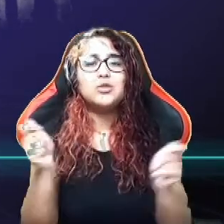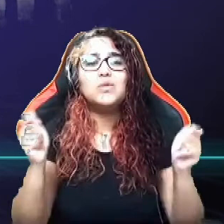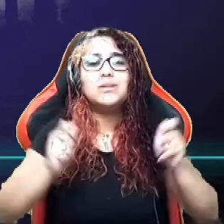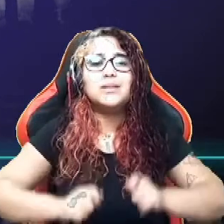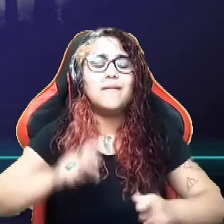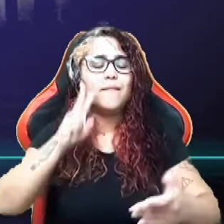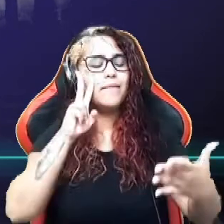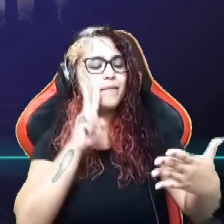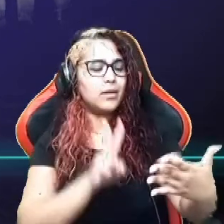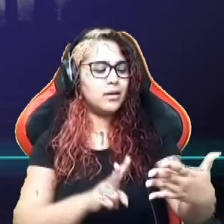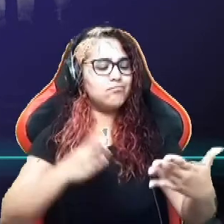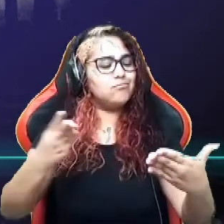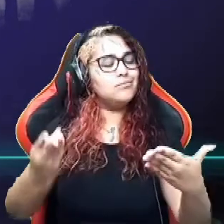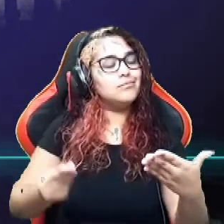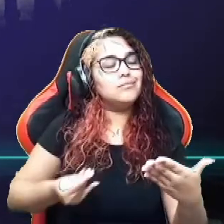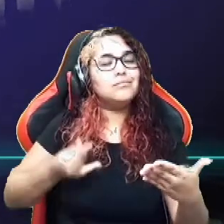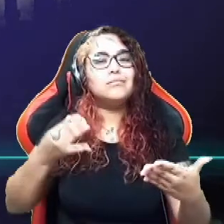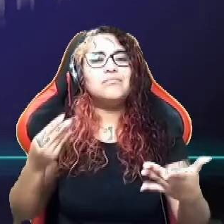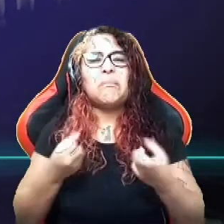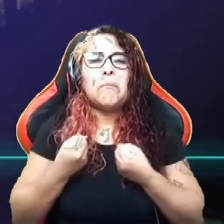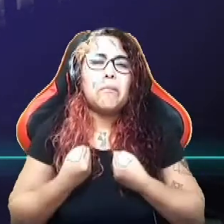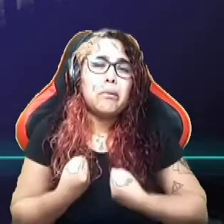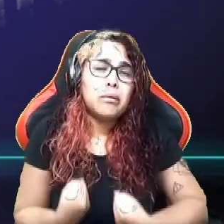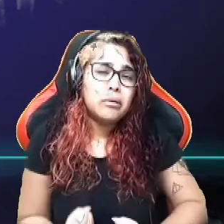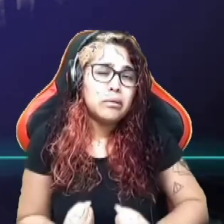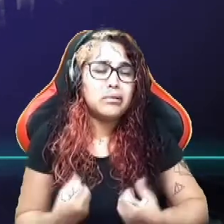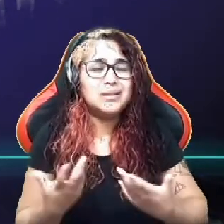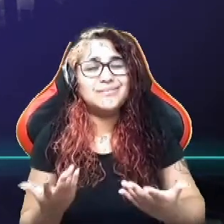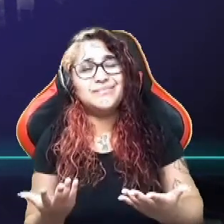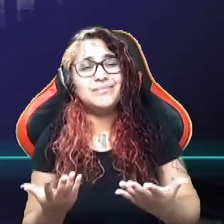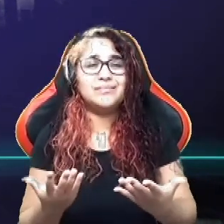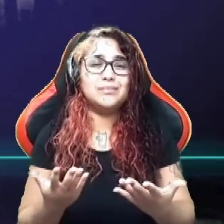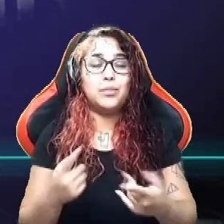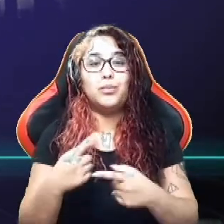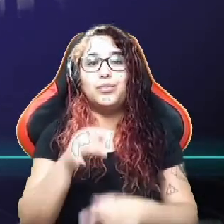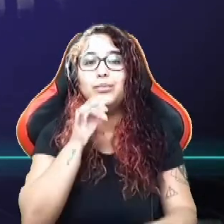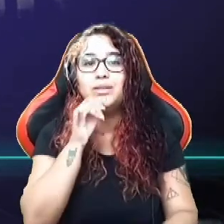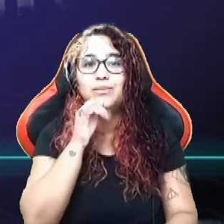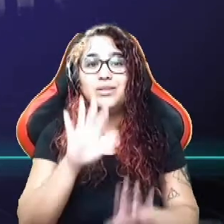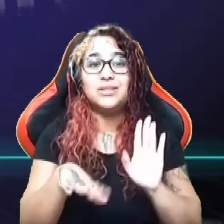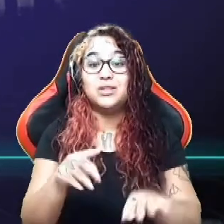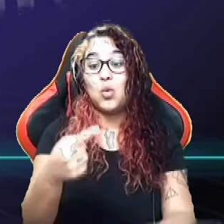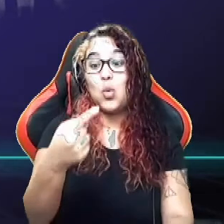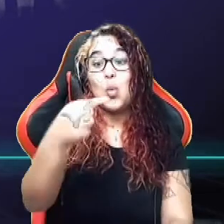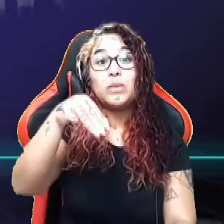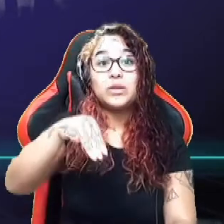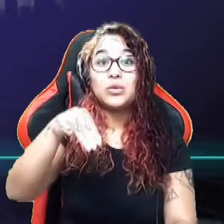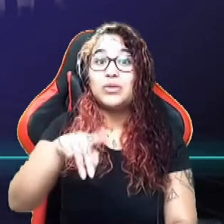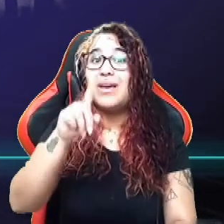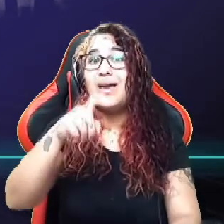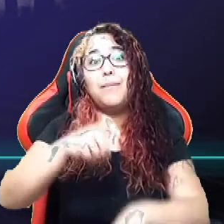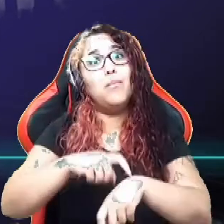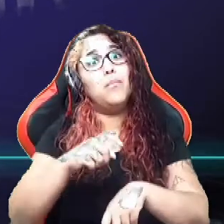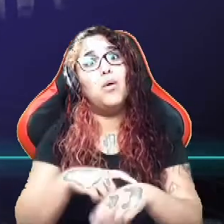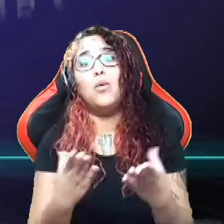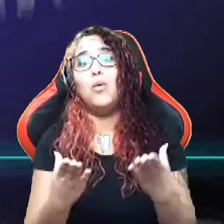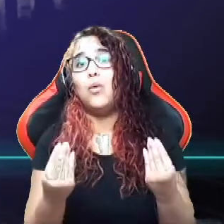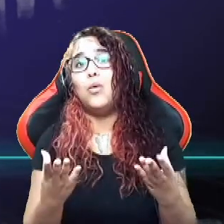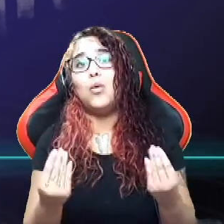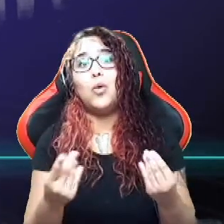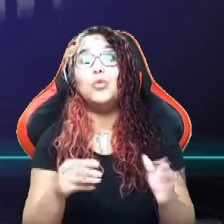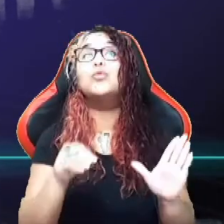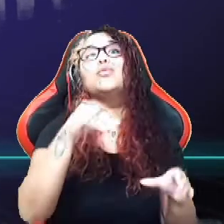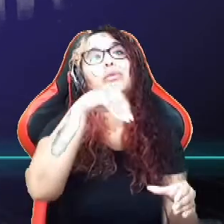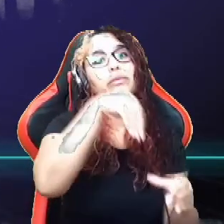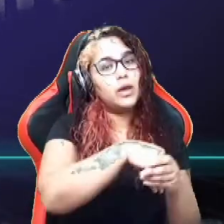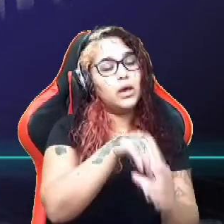as easy to watch it as possible. Make it dynamic. Because honestly, on TikTok, sometimes 1